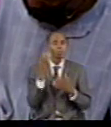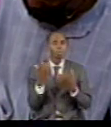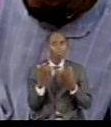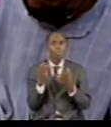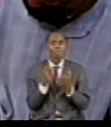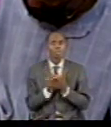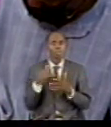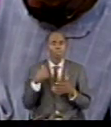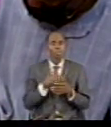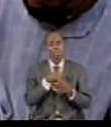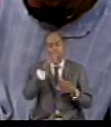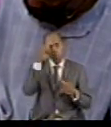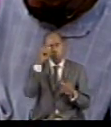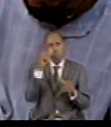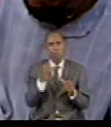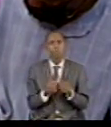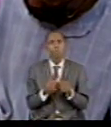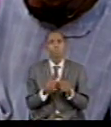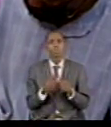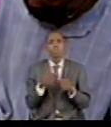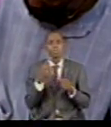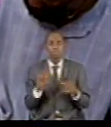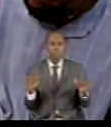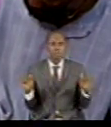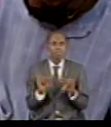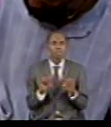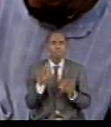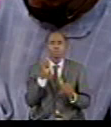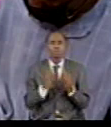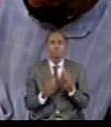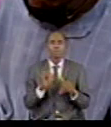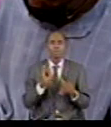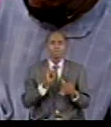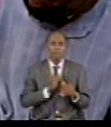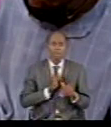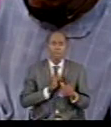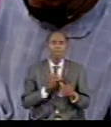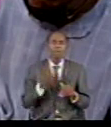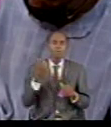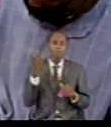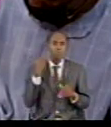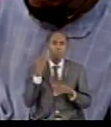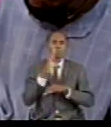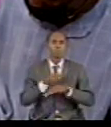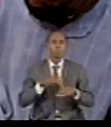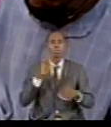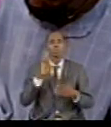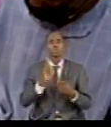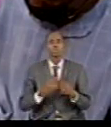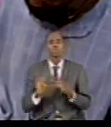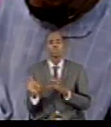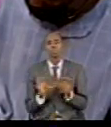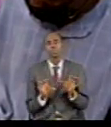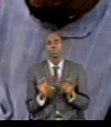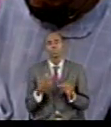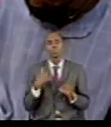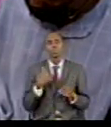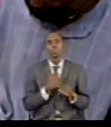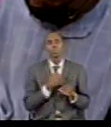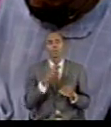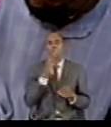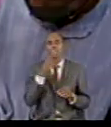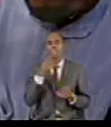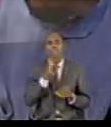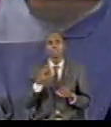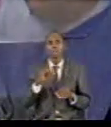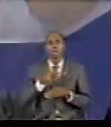same which I also was forward to do. We're talking about the